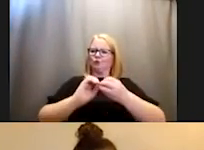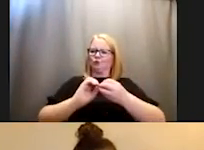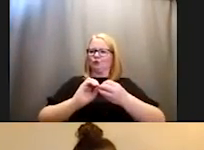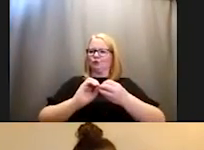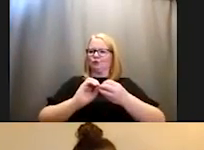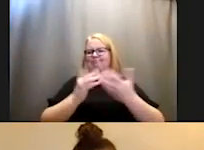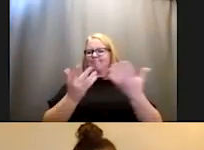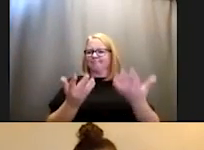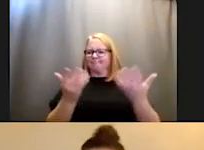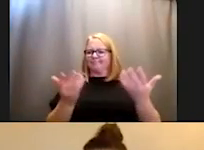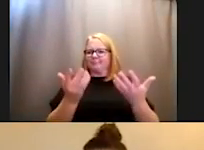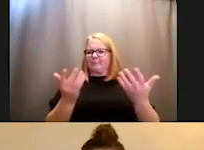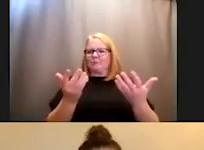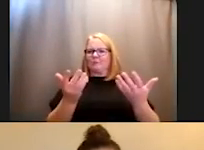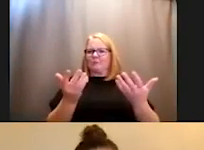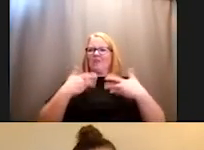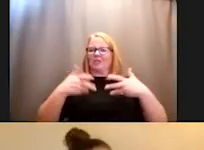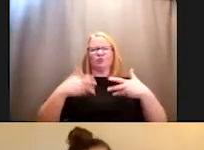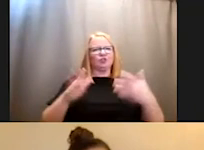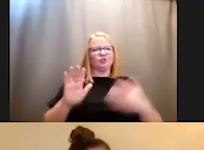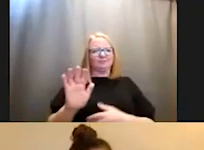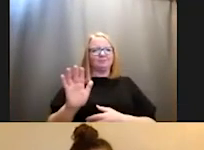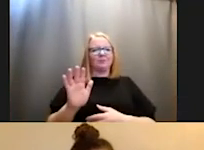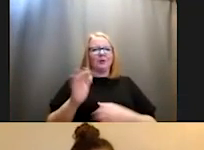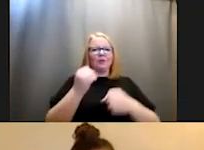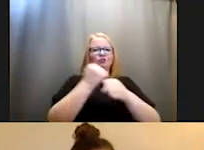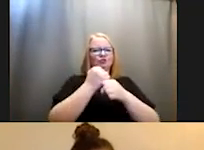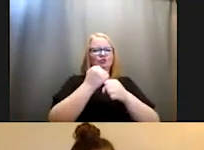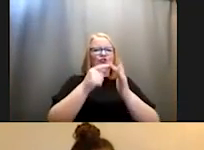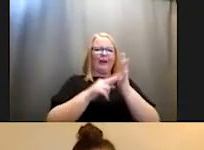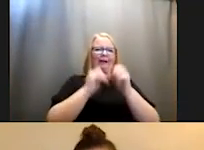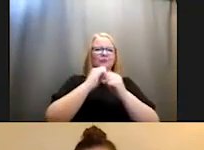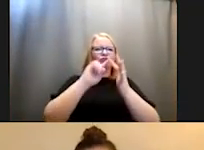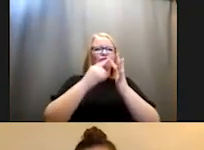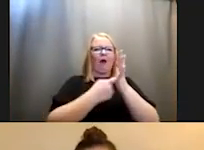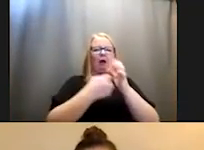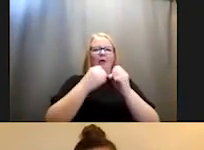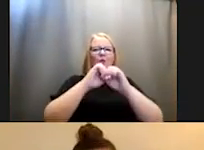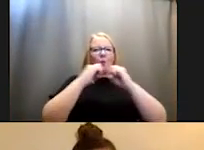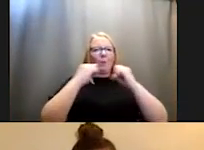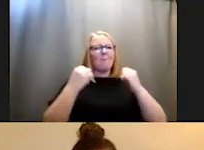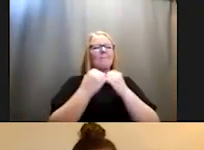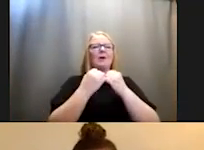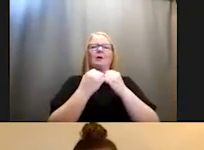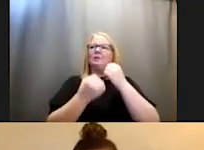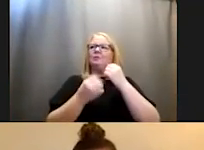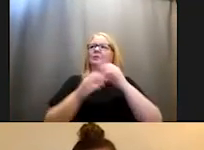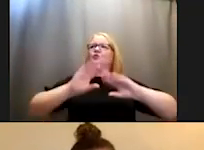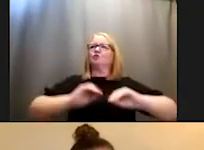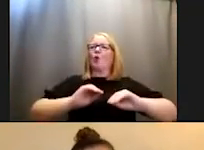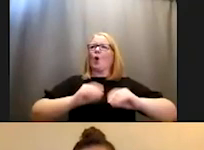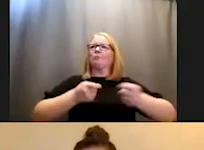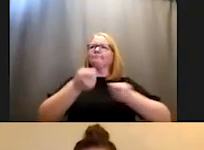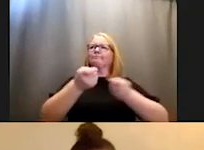predominantly fashion. So Ginger Group, the main line that she produced, the mass-produced line, stopped trading in the